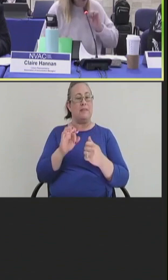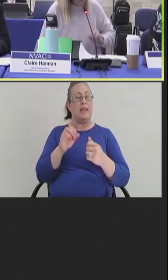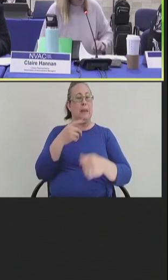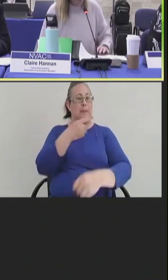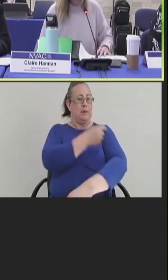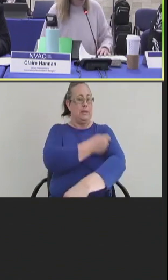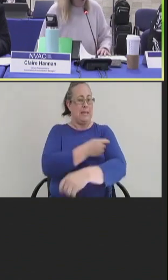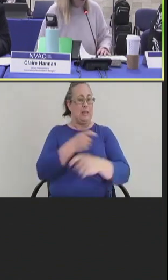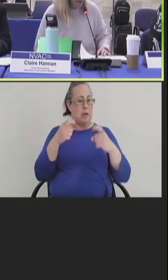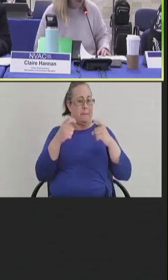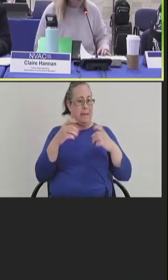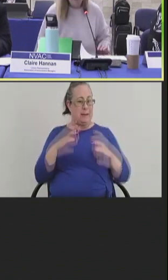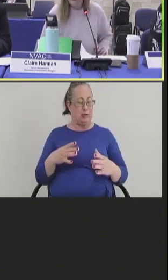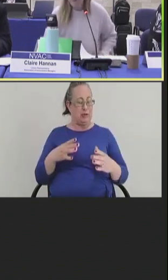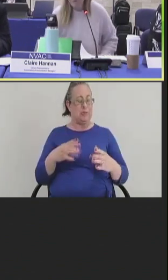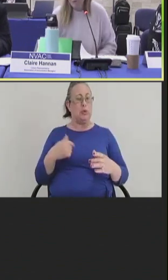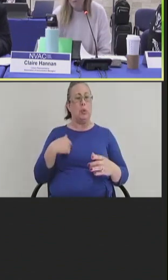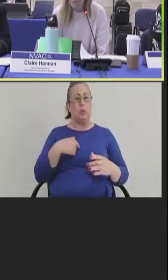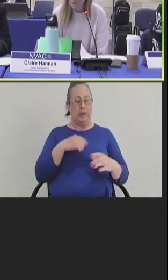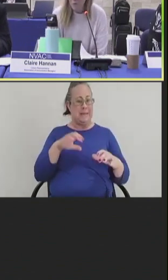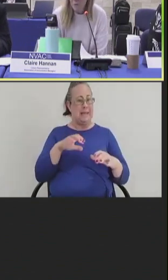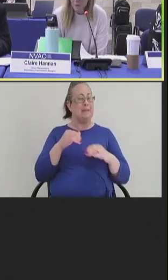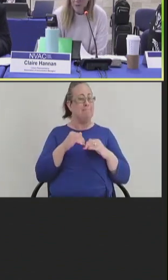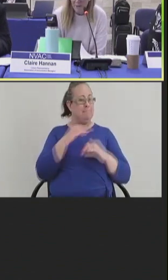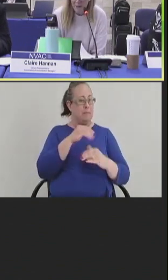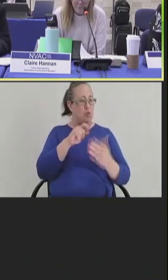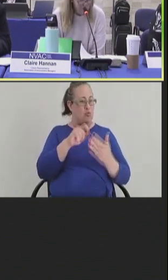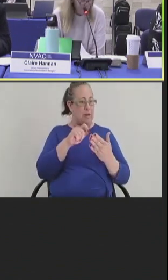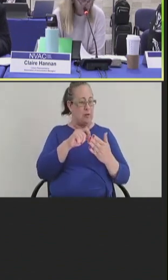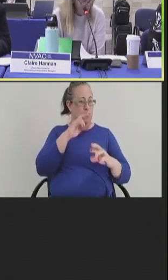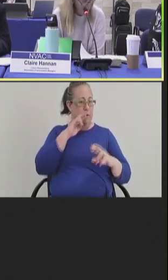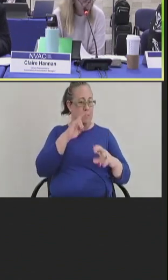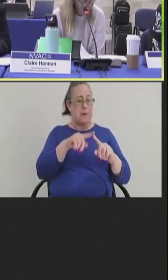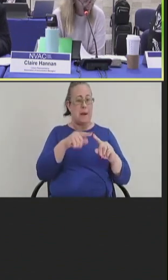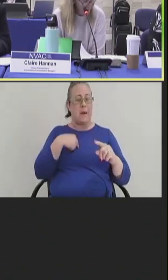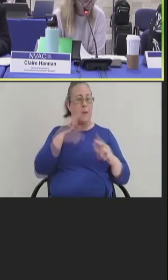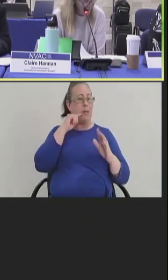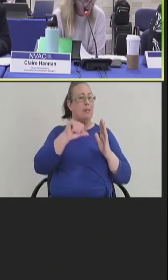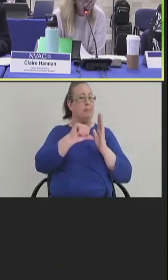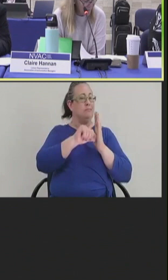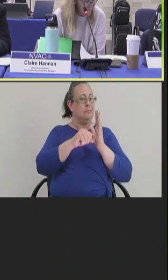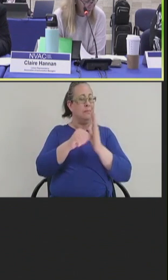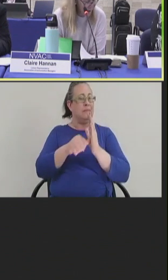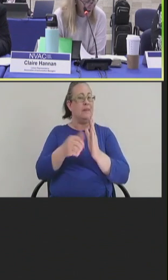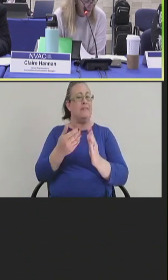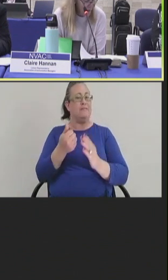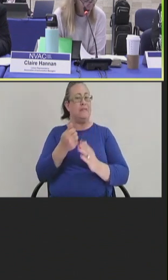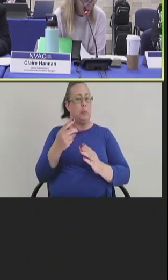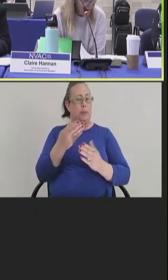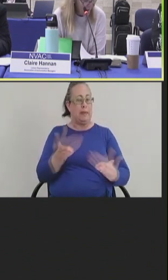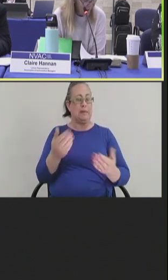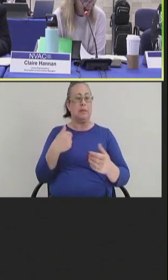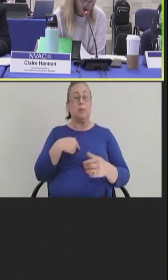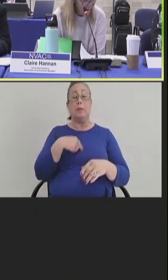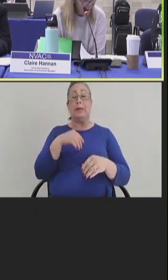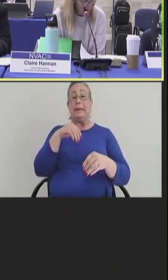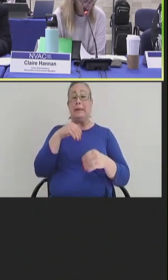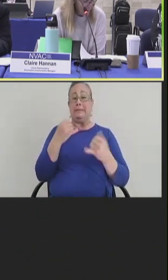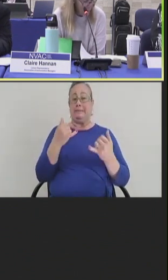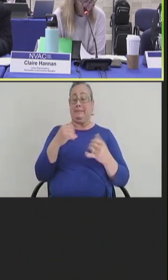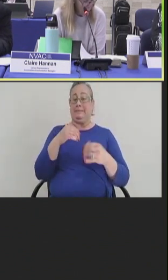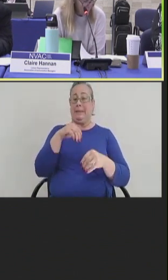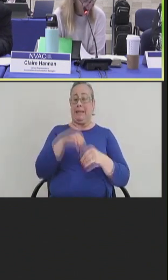Managers, and we did submit a written report, but I will highlight a few things. We are in the midst